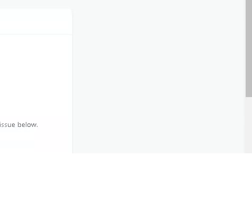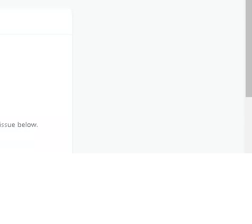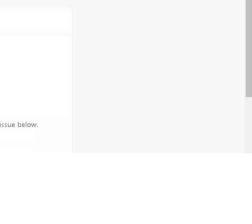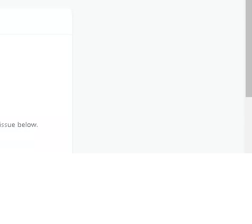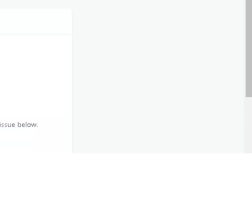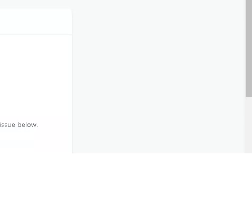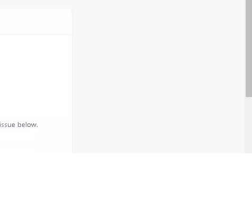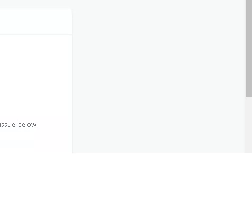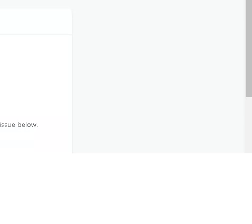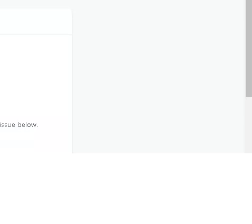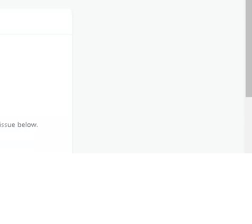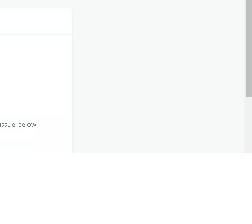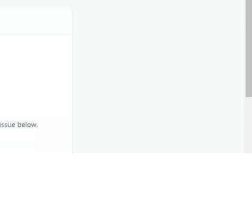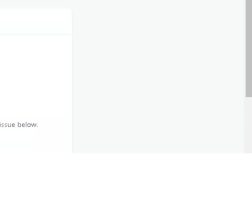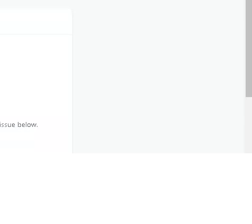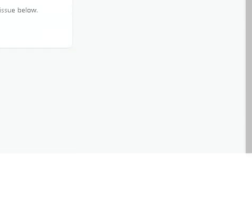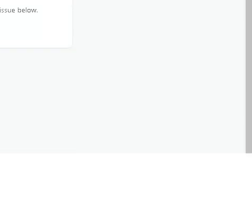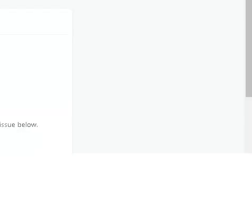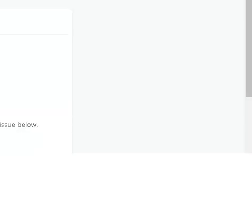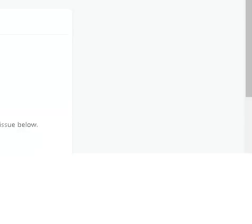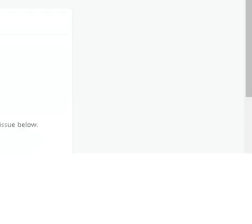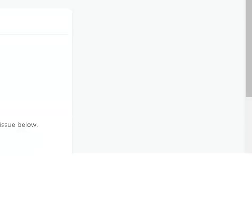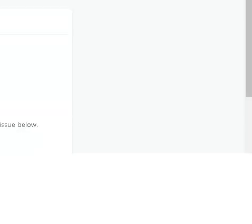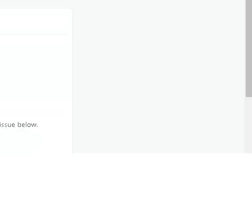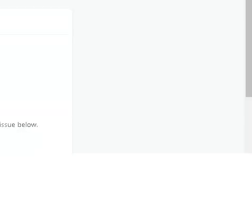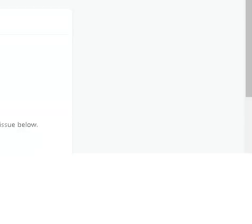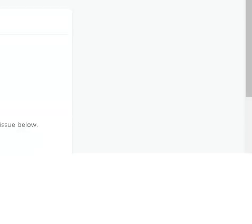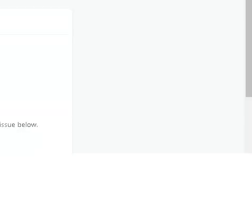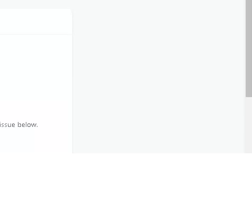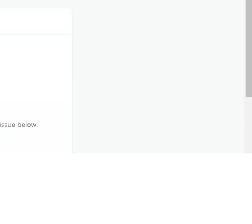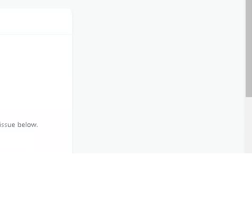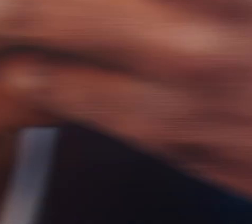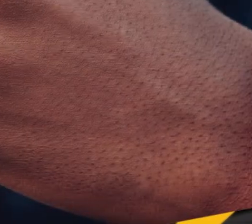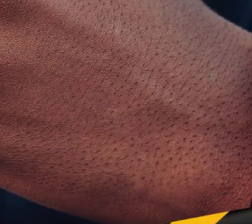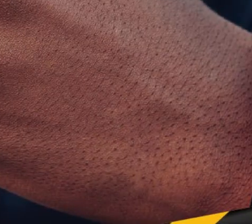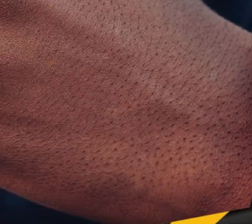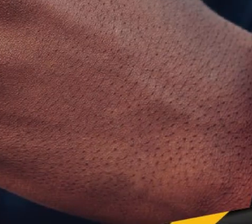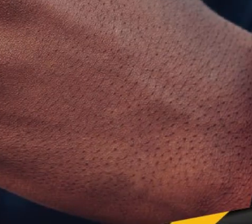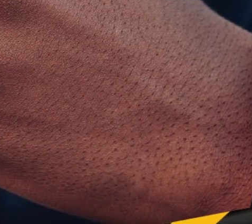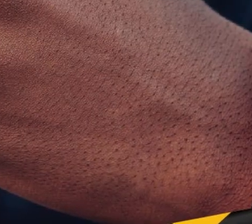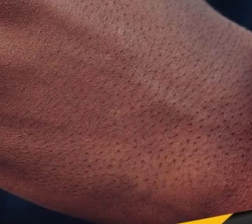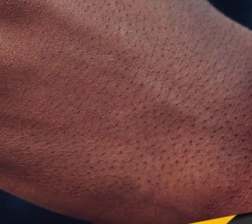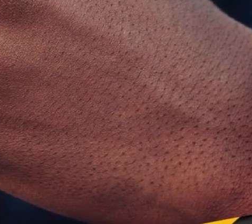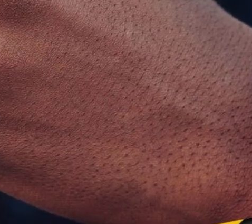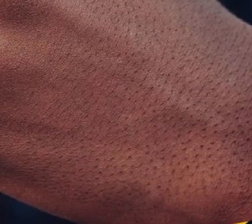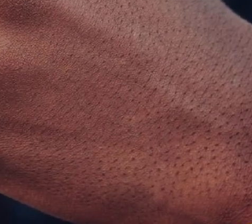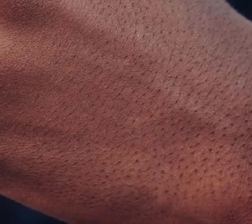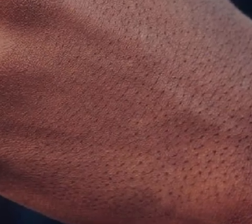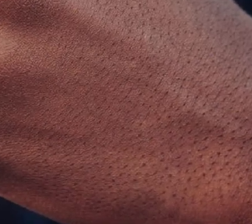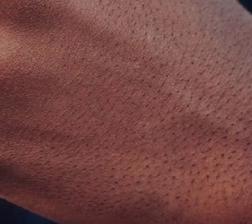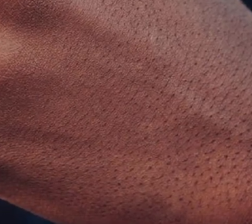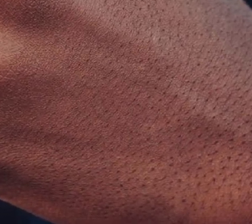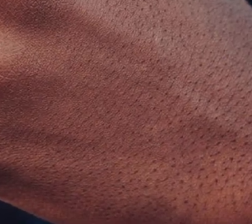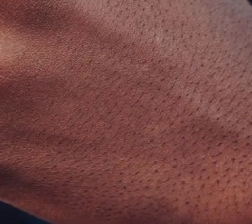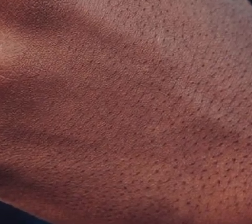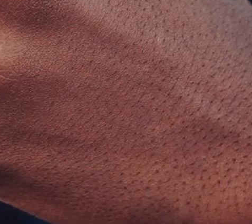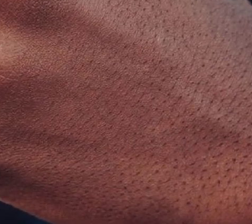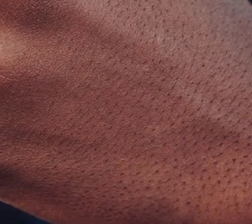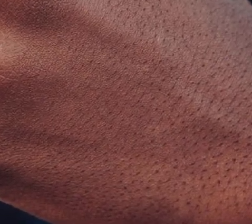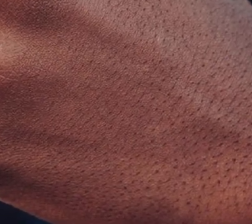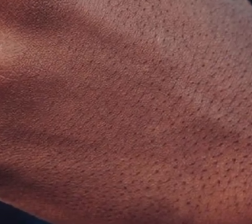form, and upload colored photos as required. As client awaits approval and SMS